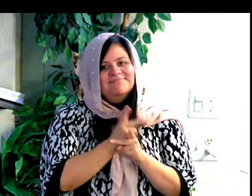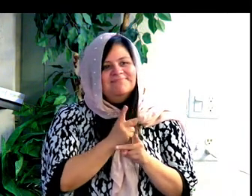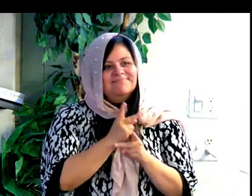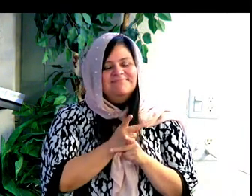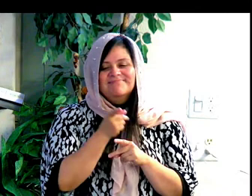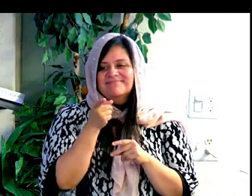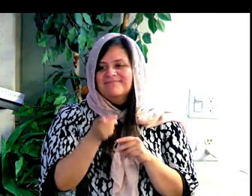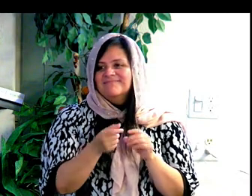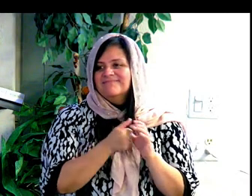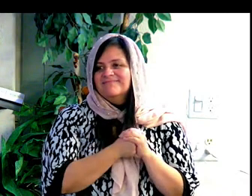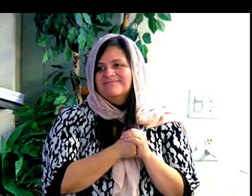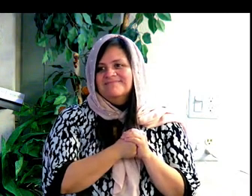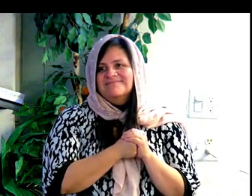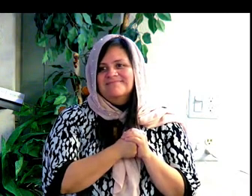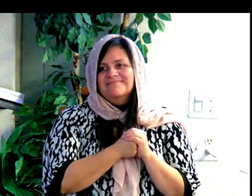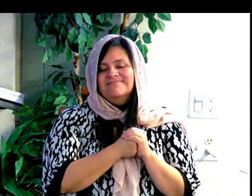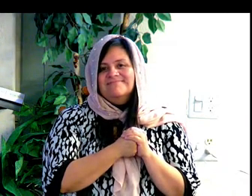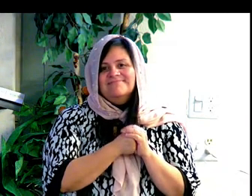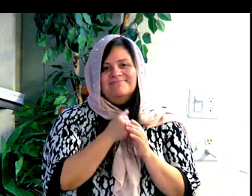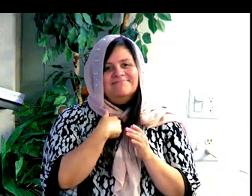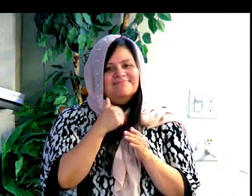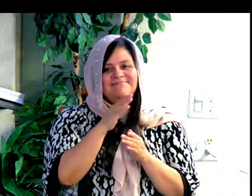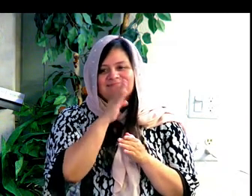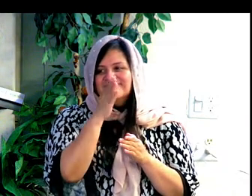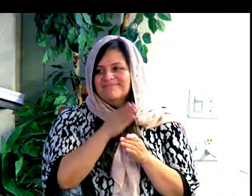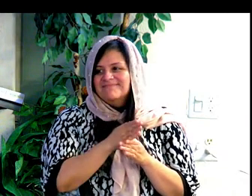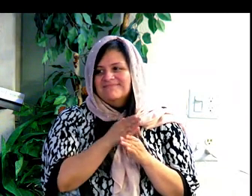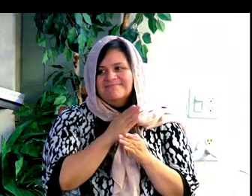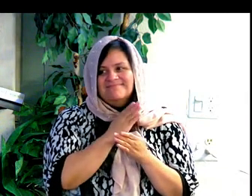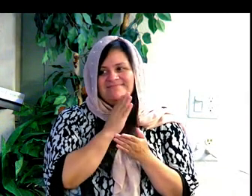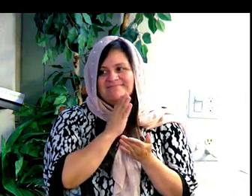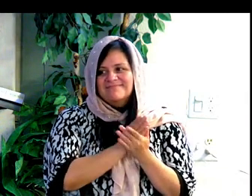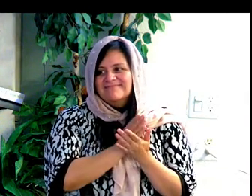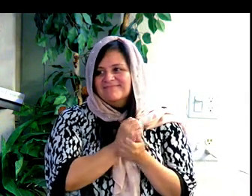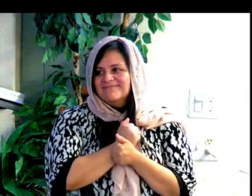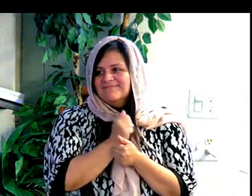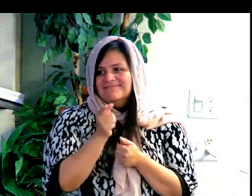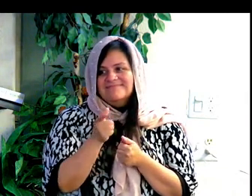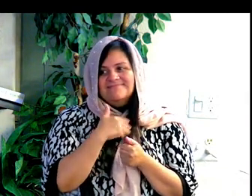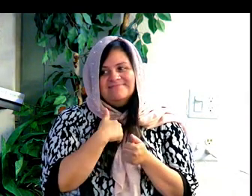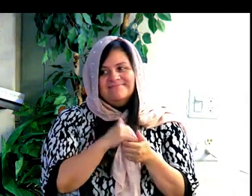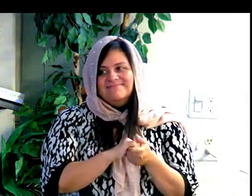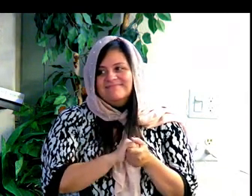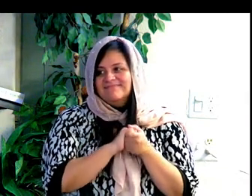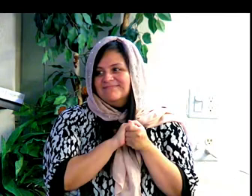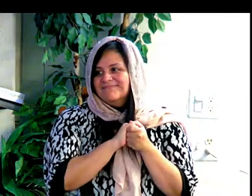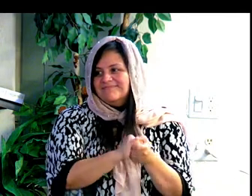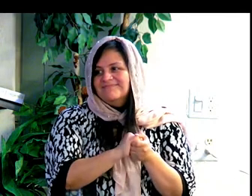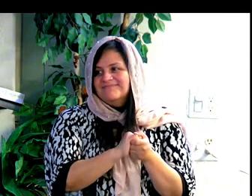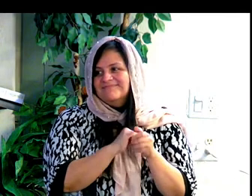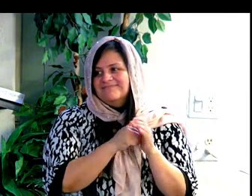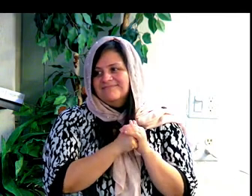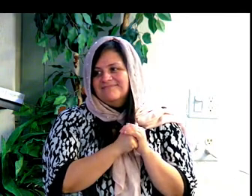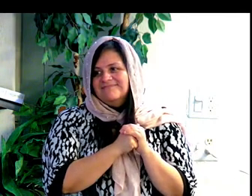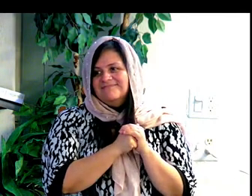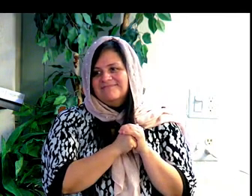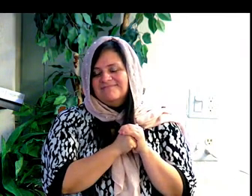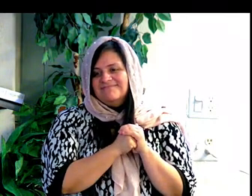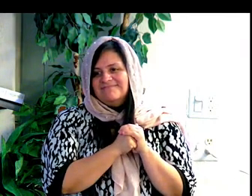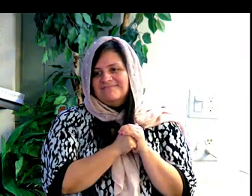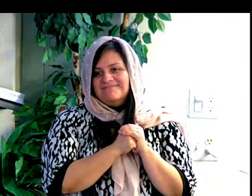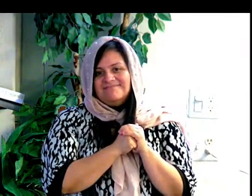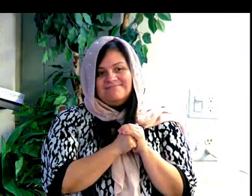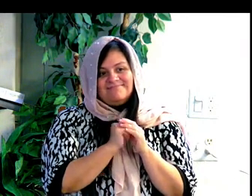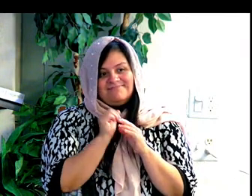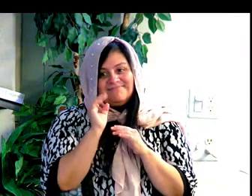voy a guardar. I will never stop loving you. No voy a dejar I will be your best friend. No voy a dejar de amarte. Voy a ser tu mejor amigo. Now your life